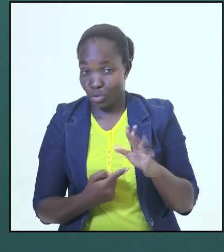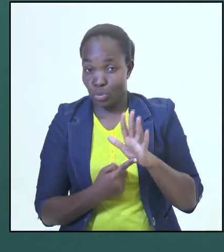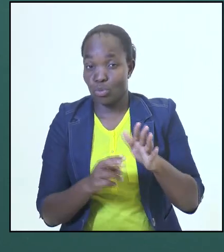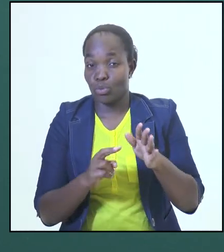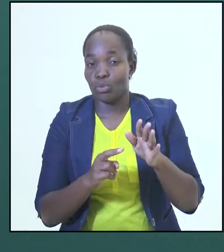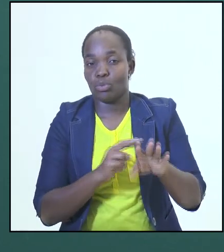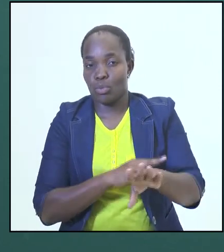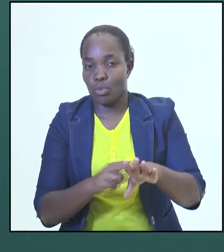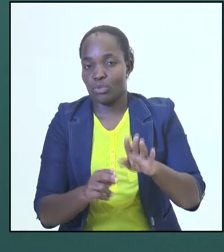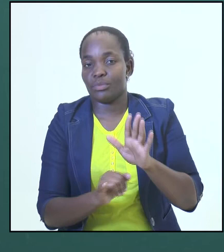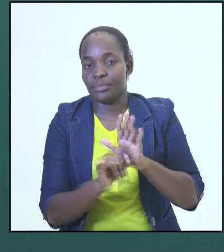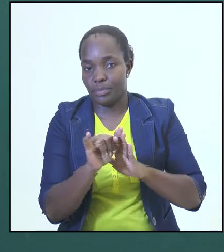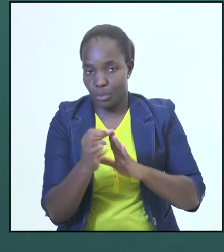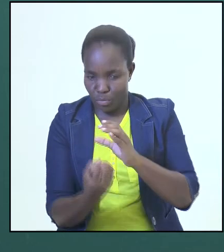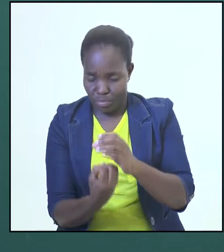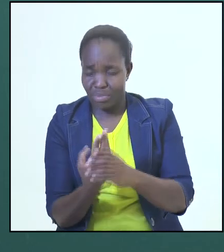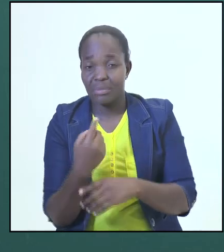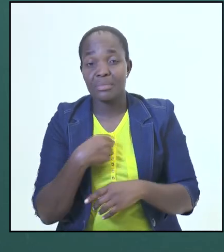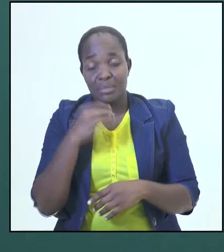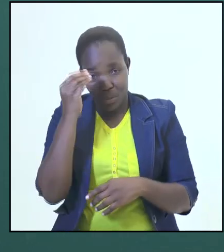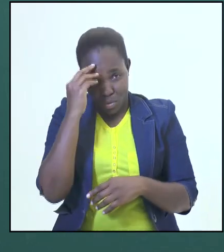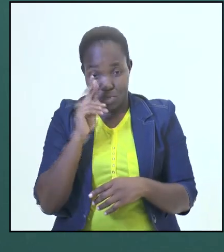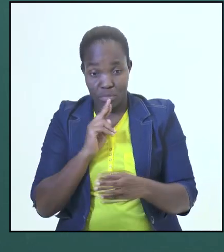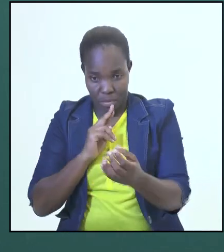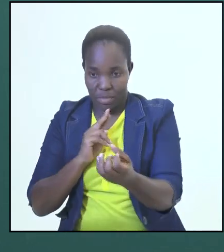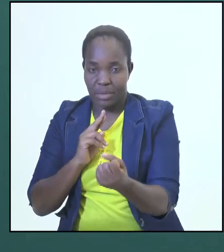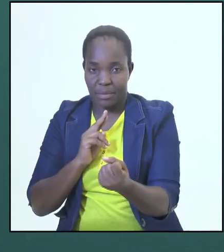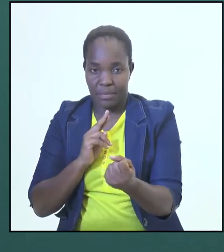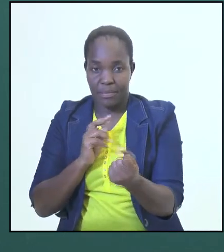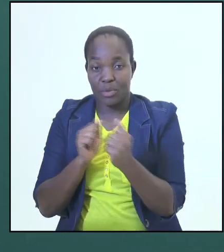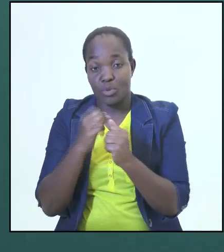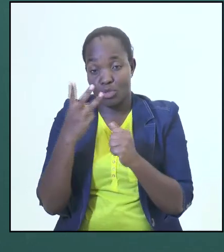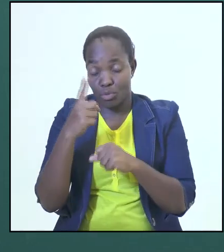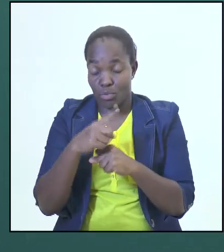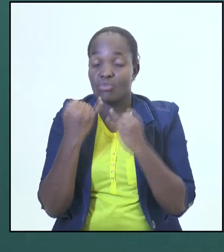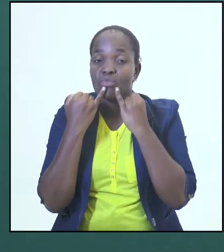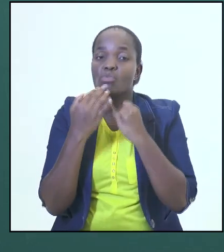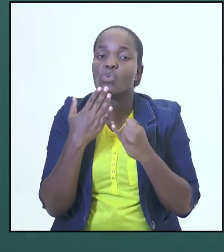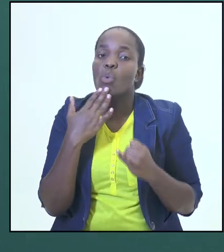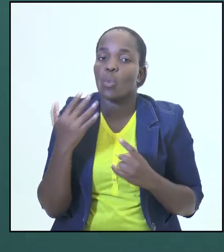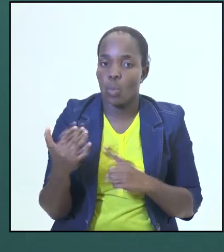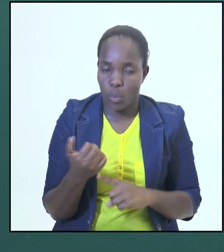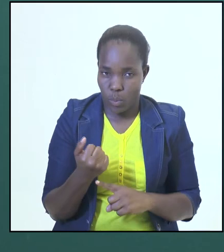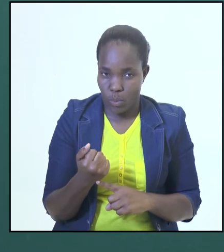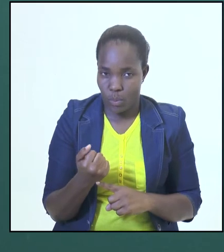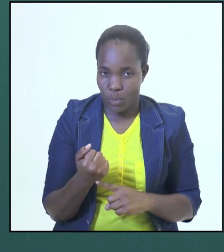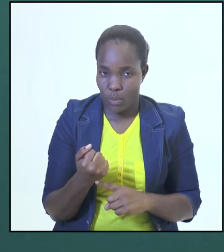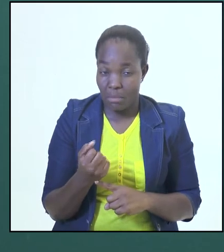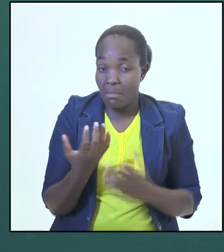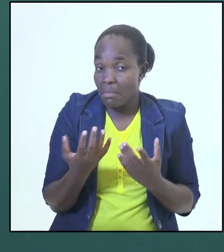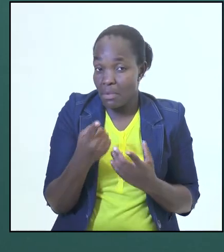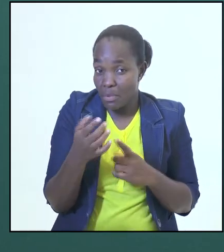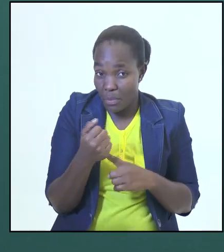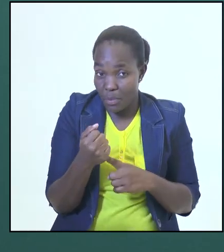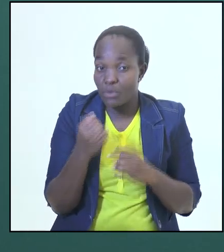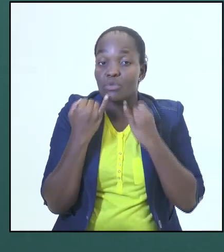crops? I'm sure you know the answer straight away. We'll announce the winner within 3 days of today, and if you are the winner, we'll